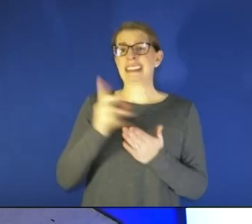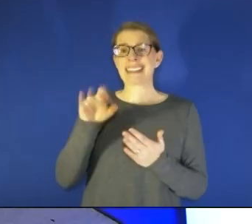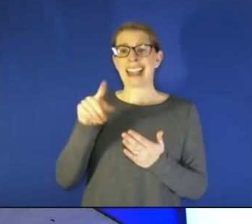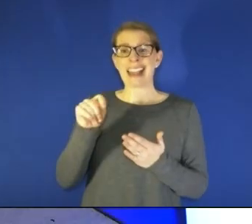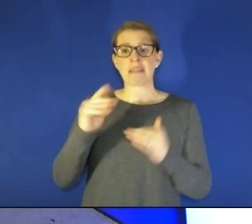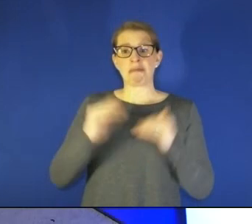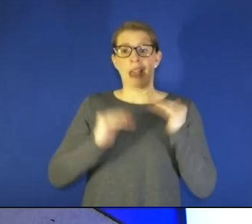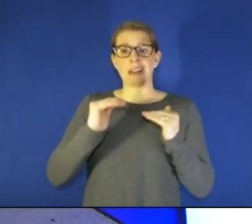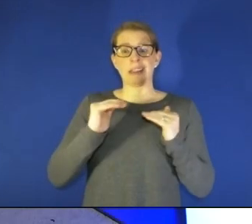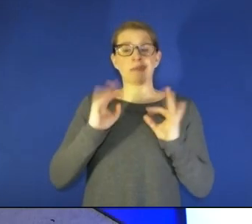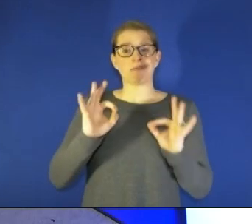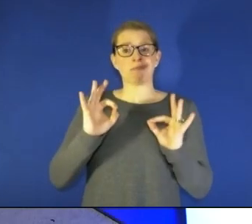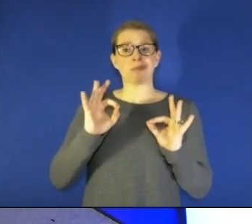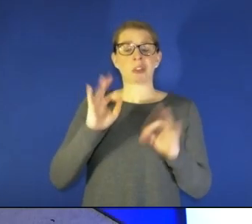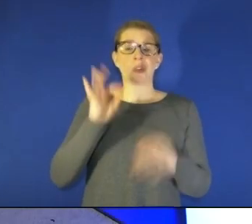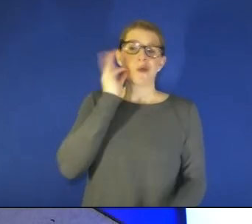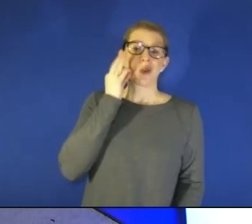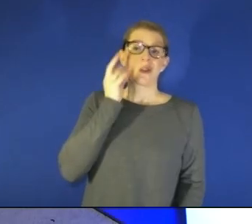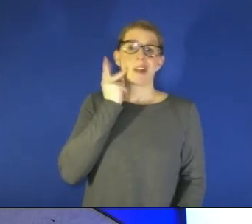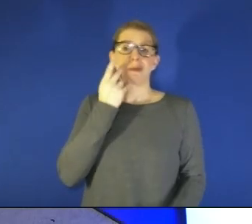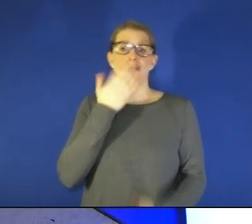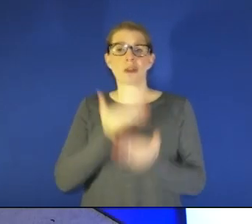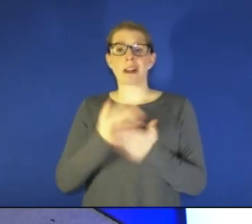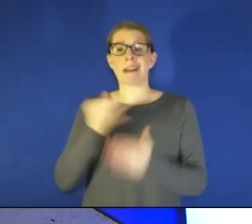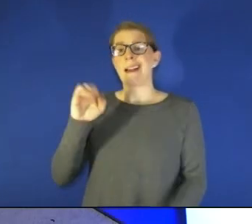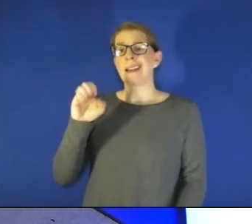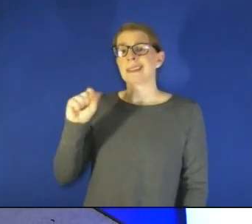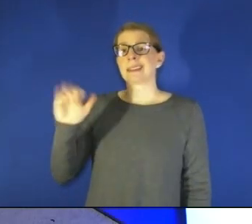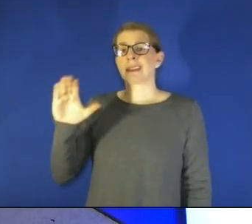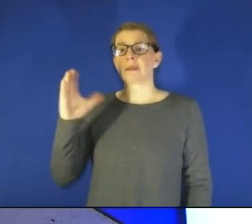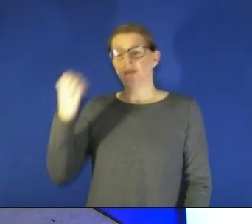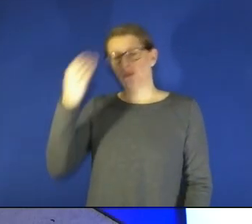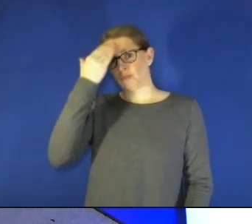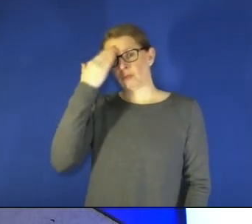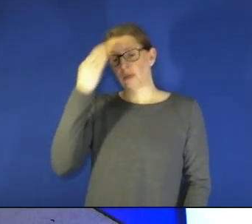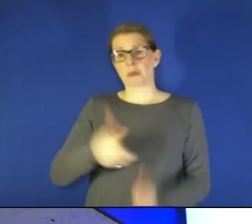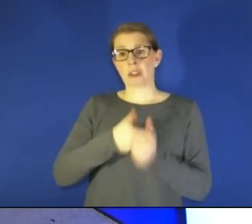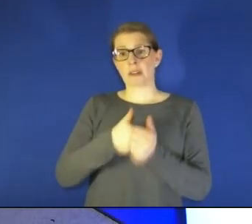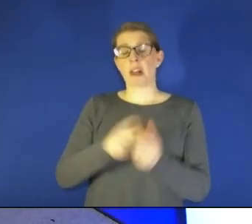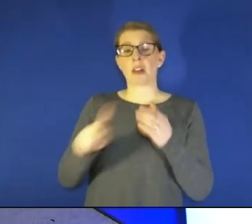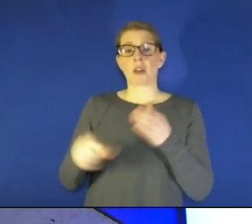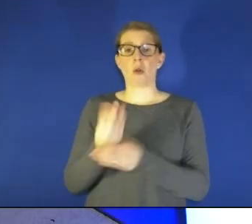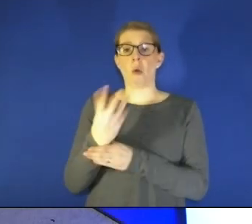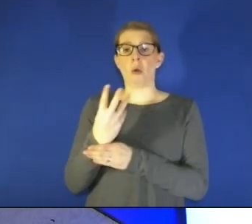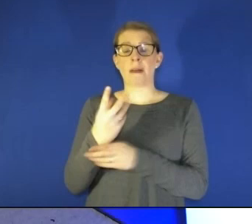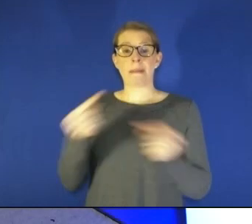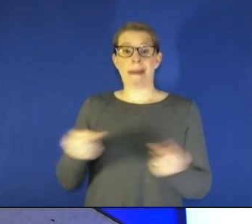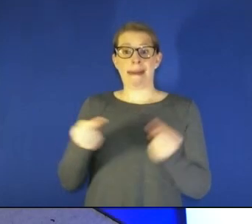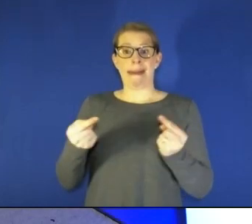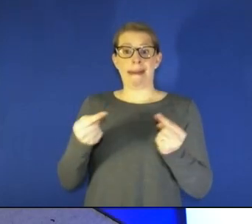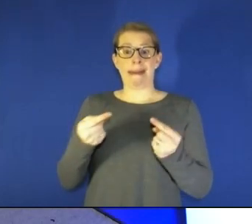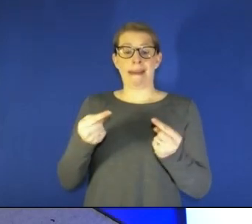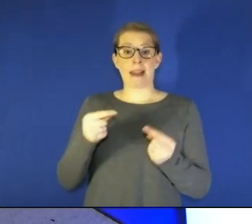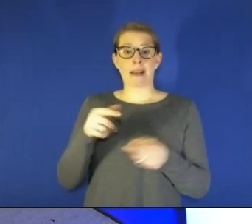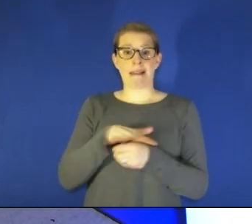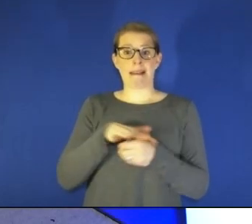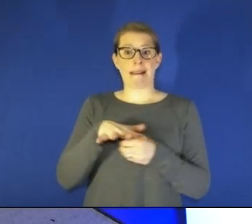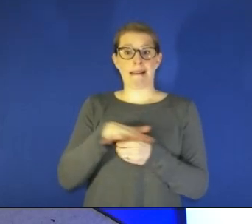All right. Isaac wants to know, following a colonoscopy, is there a lot of lingering pain in the area operated